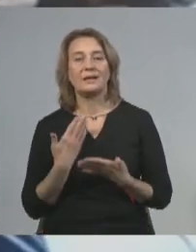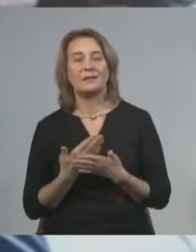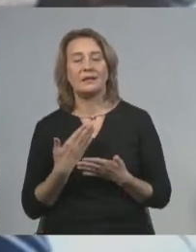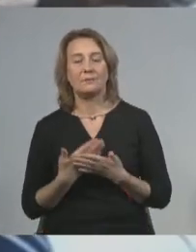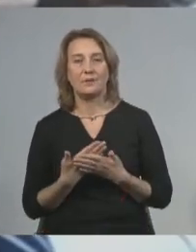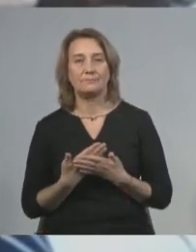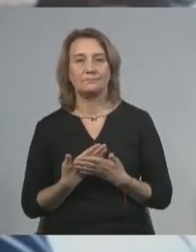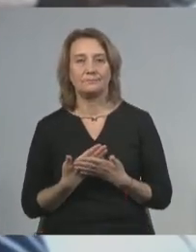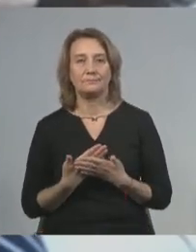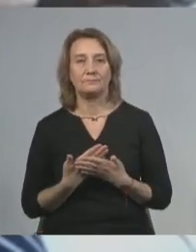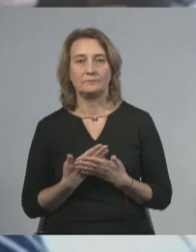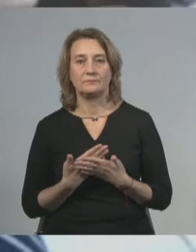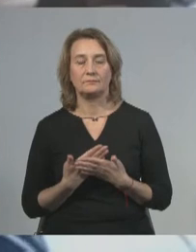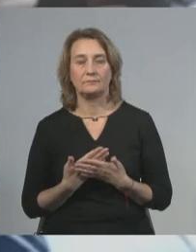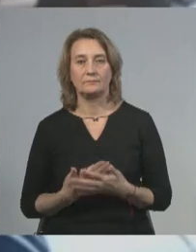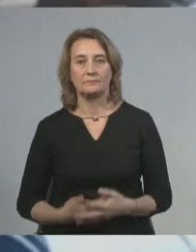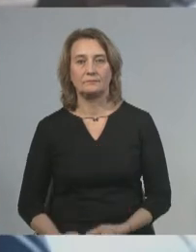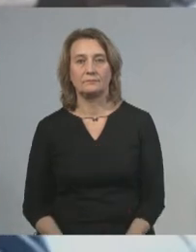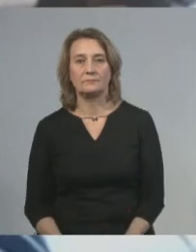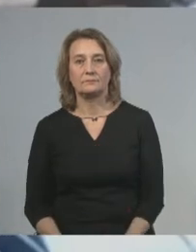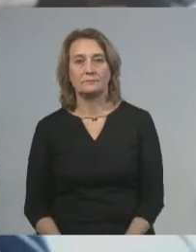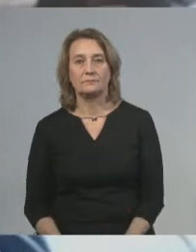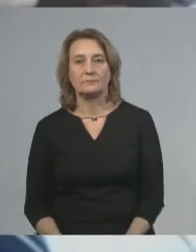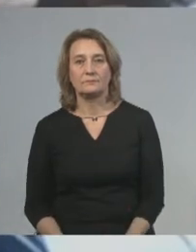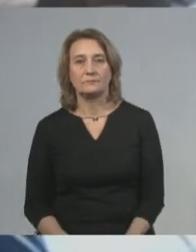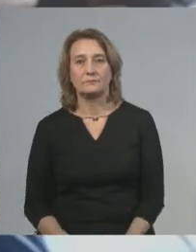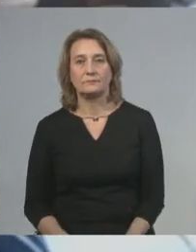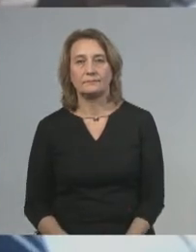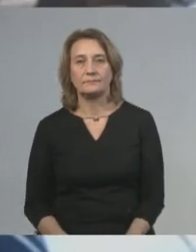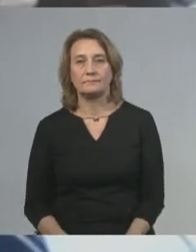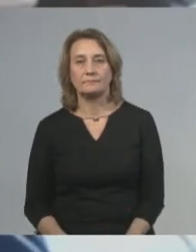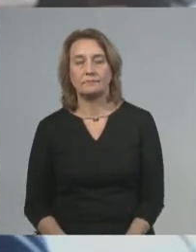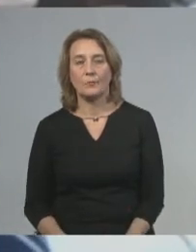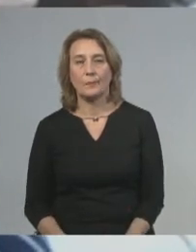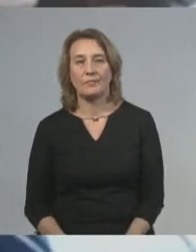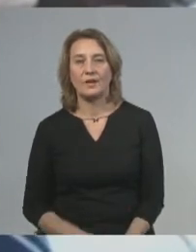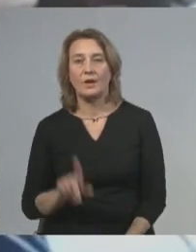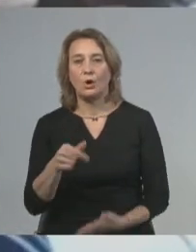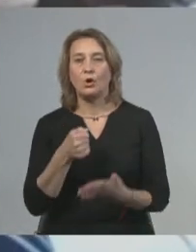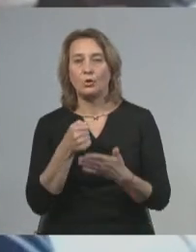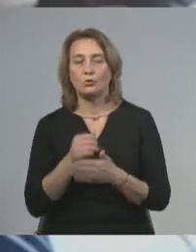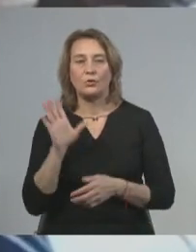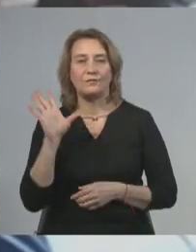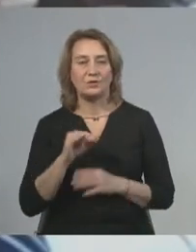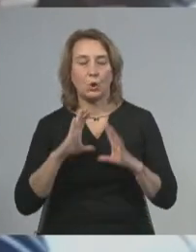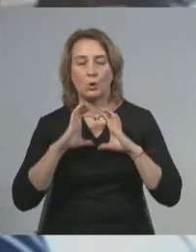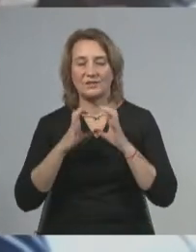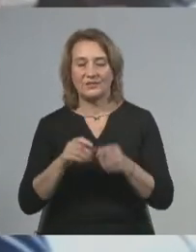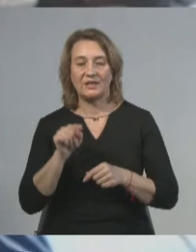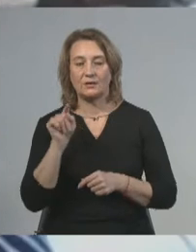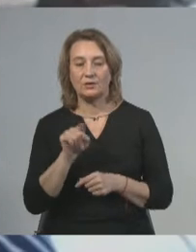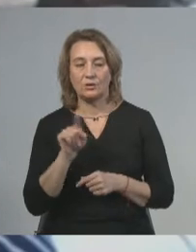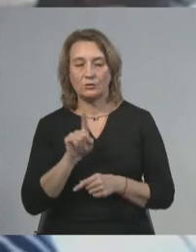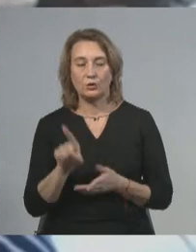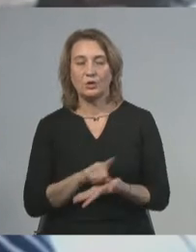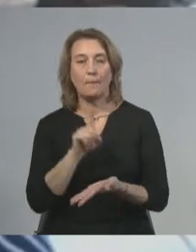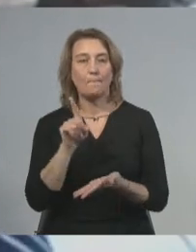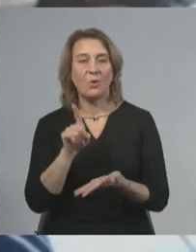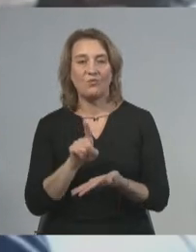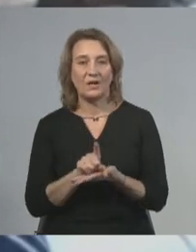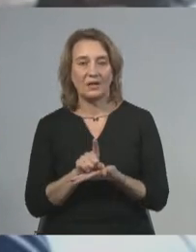reporting are not something that should be that should be left without supervision without experienced